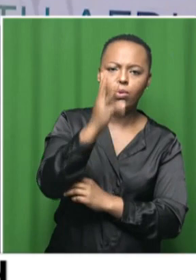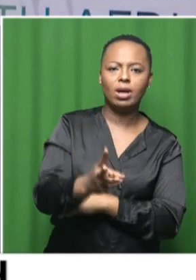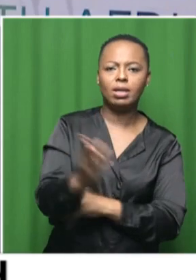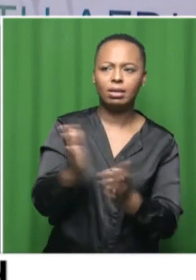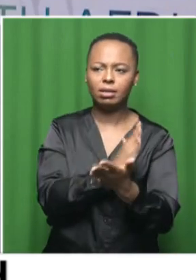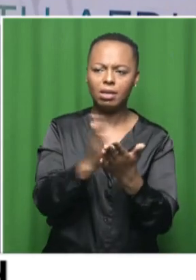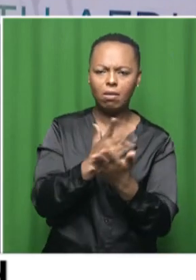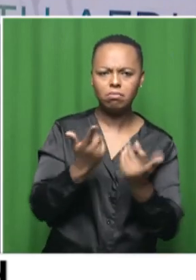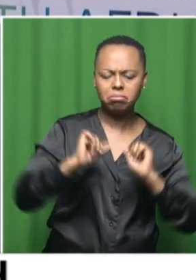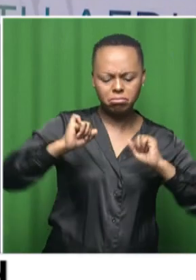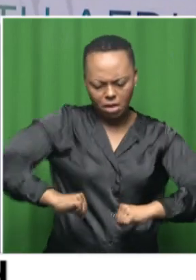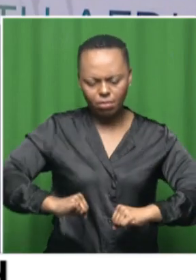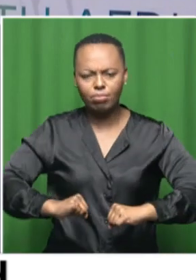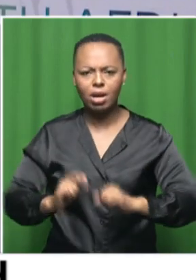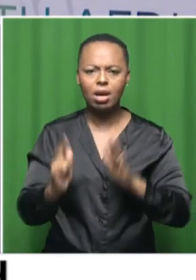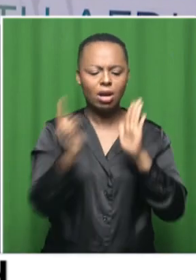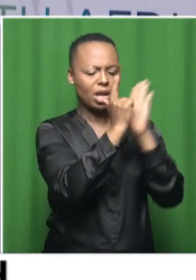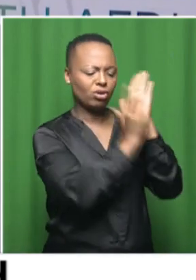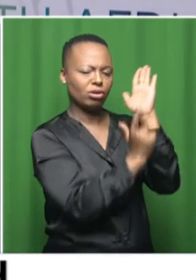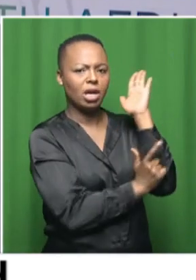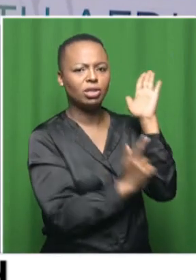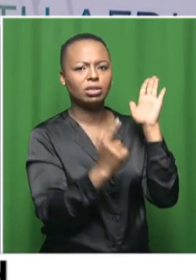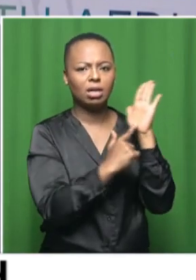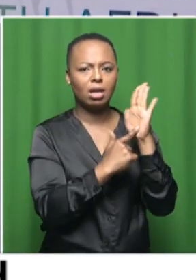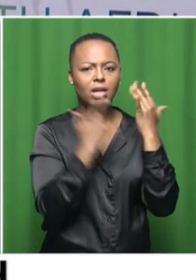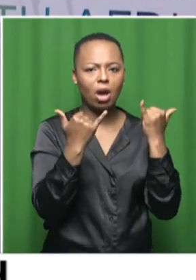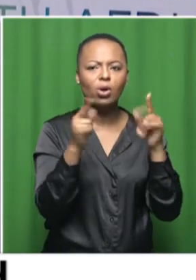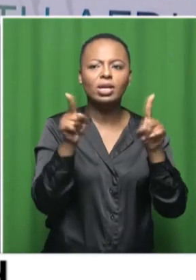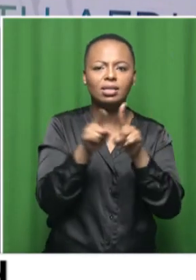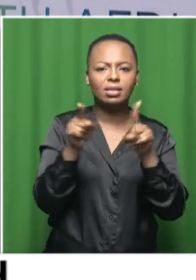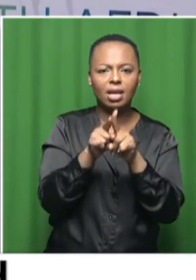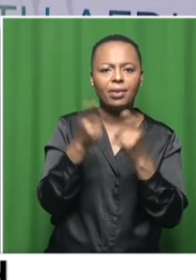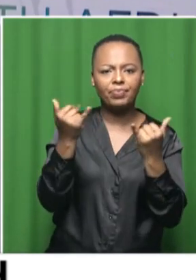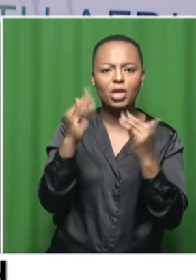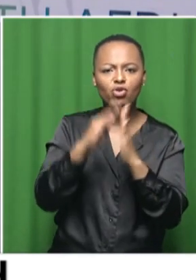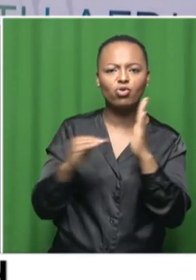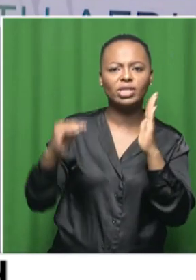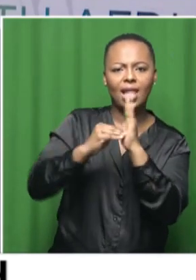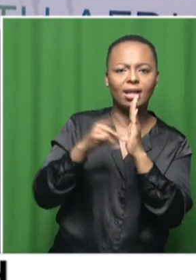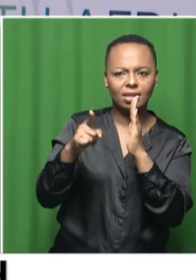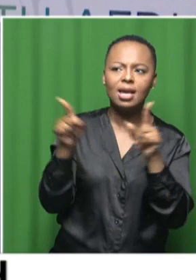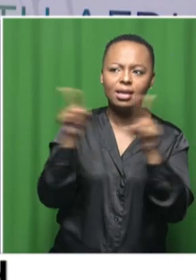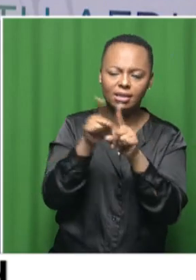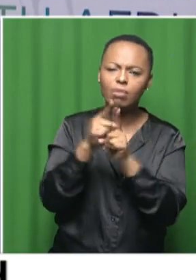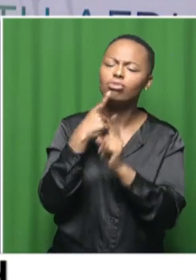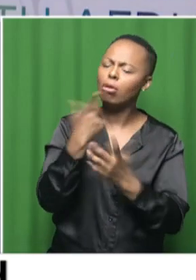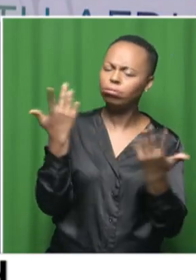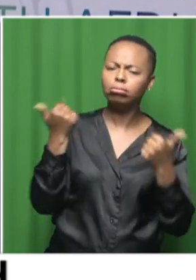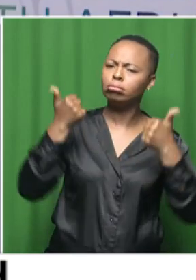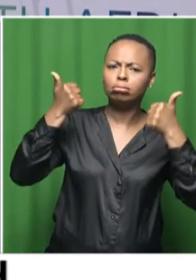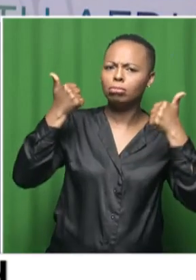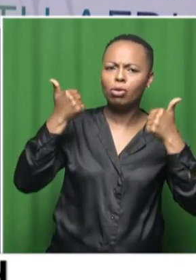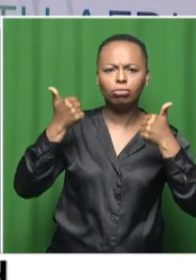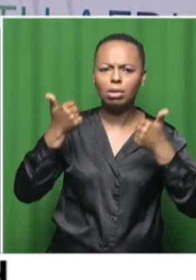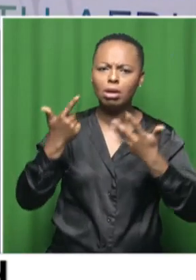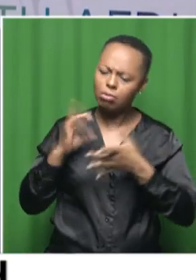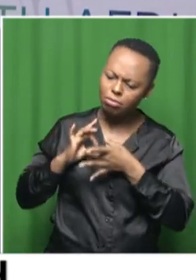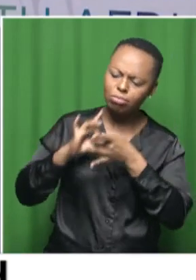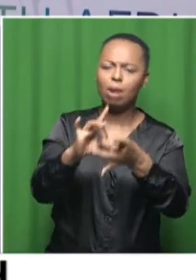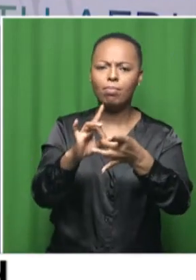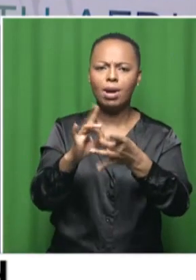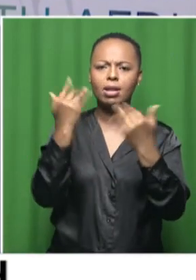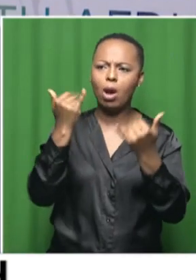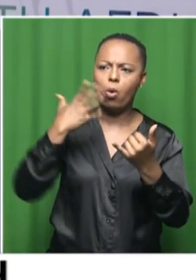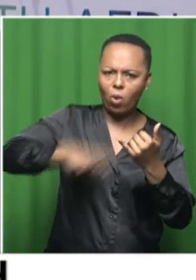them into legislation, like New Zealand, to say that we're committing to arrive at the net zero path by